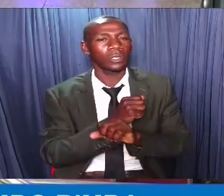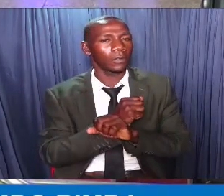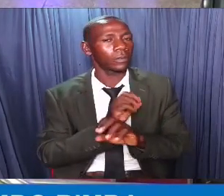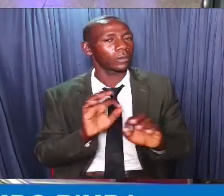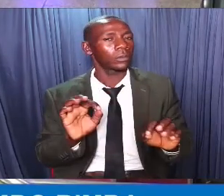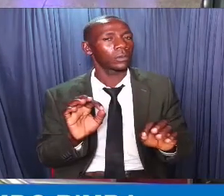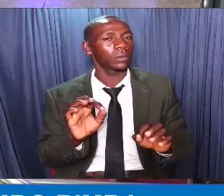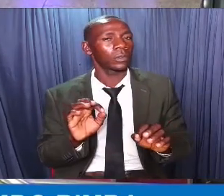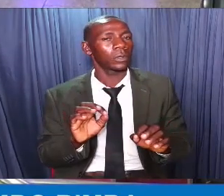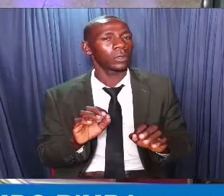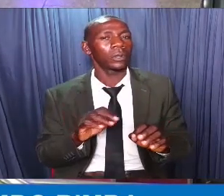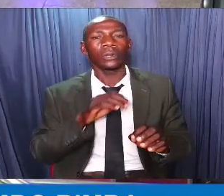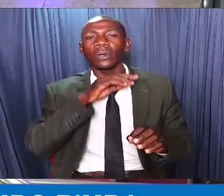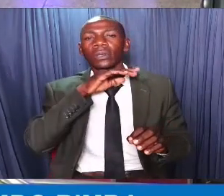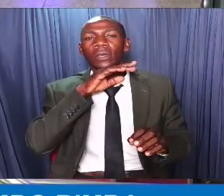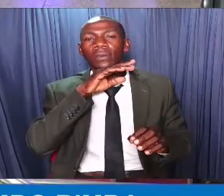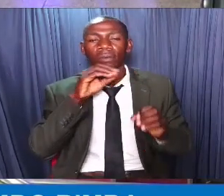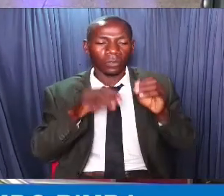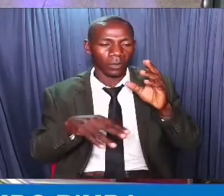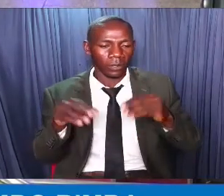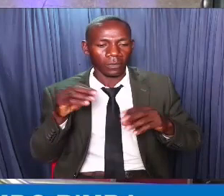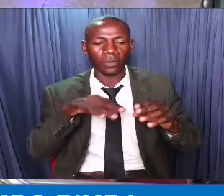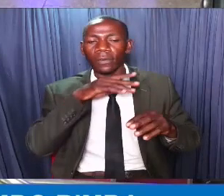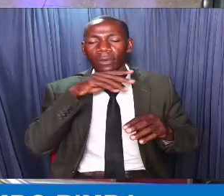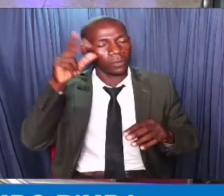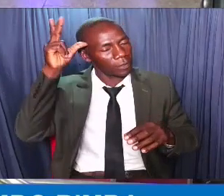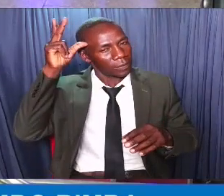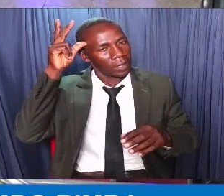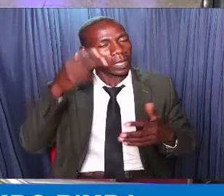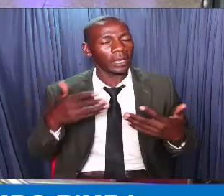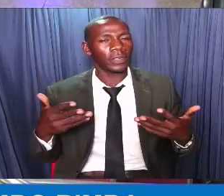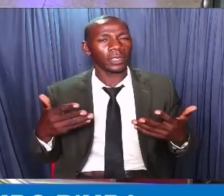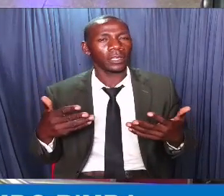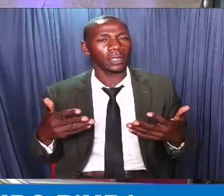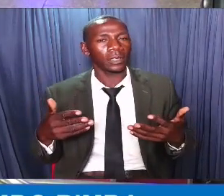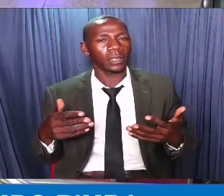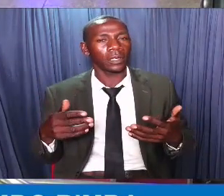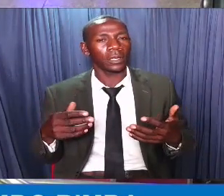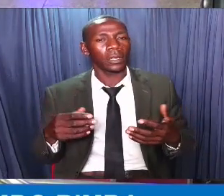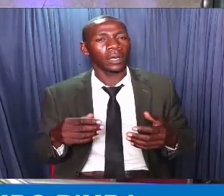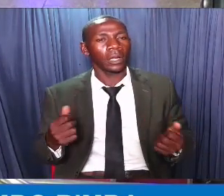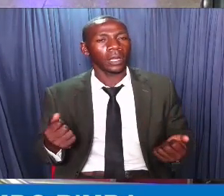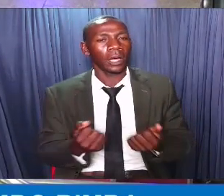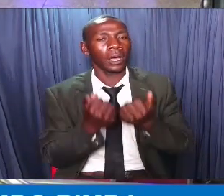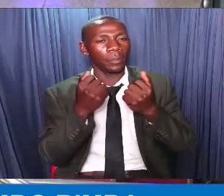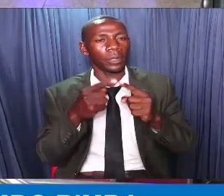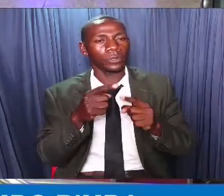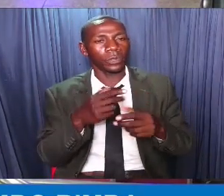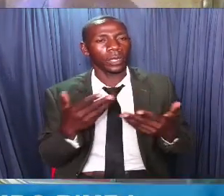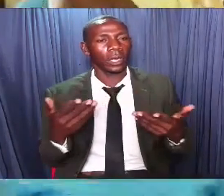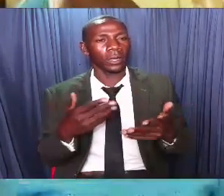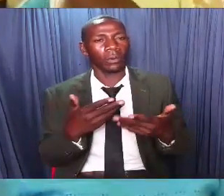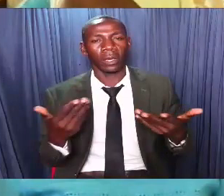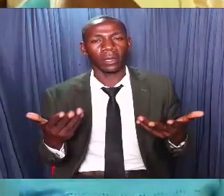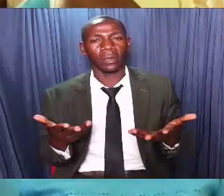safe. Umekuwa dustbin ya shetani. You are dustbin for the devil. Chochote kile. Anything. Chaweza kupata wakati wote kule. Can come upon